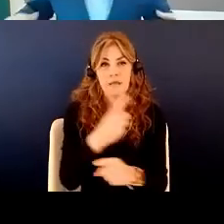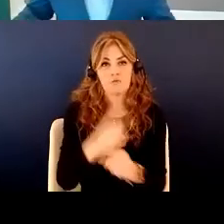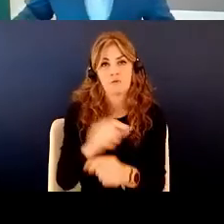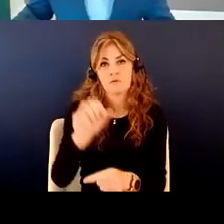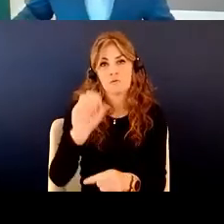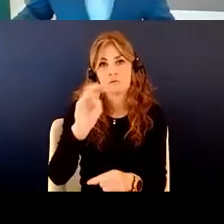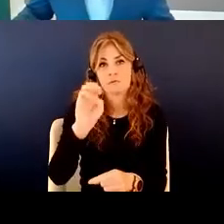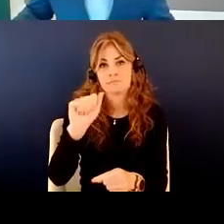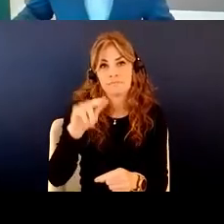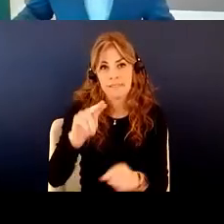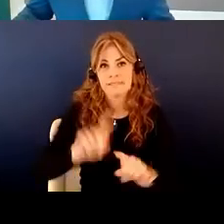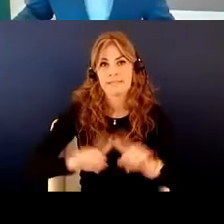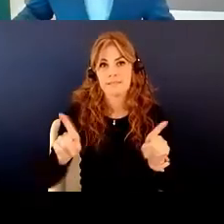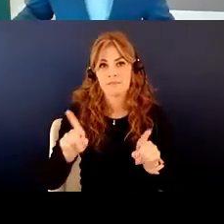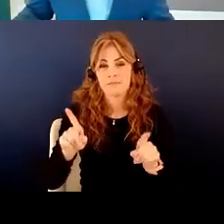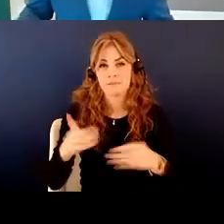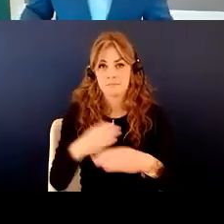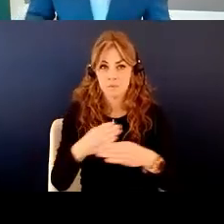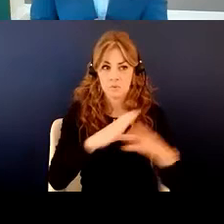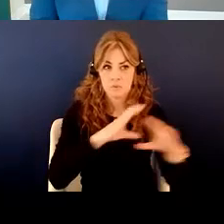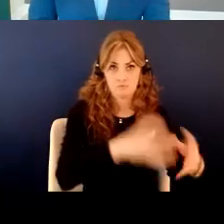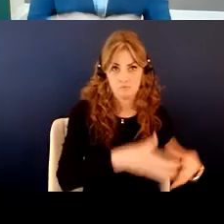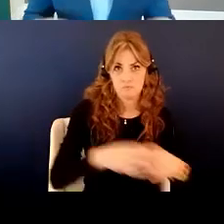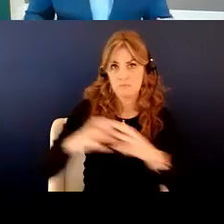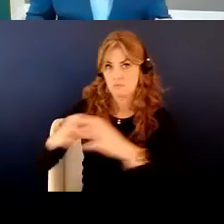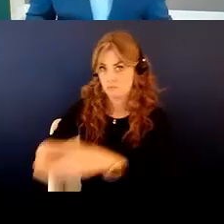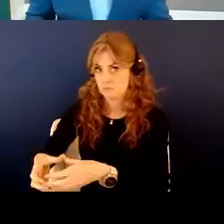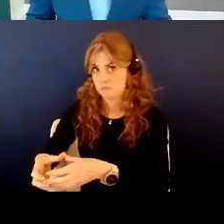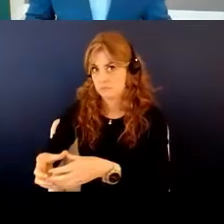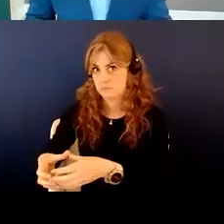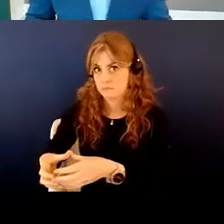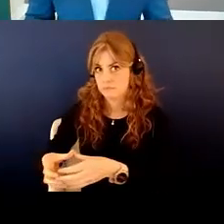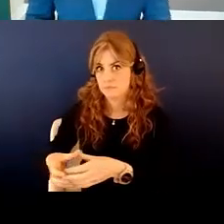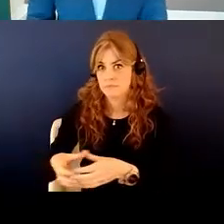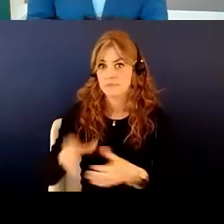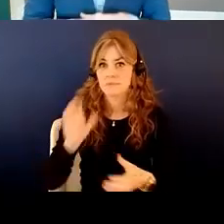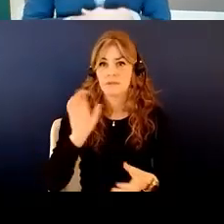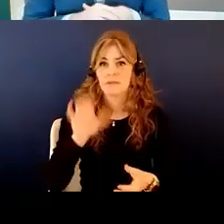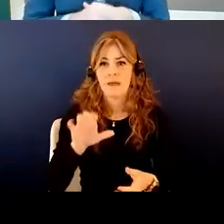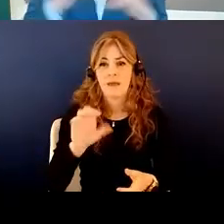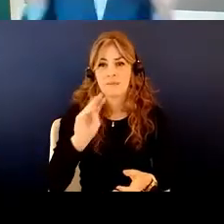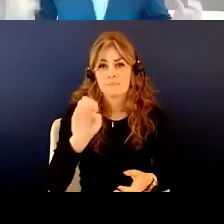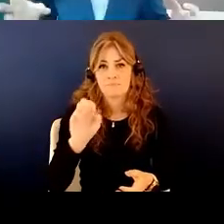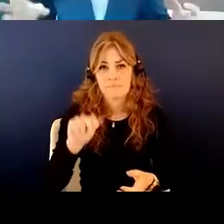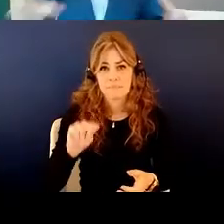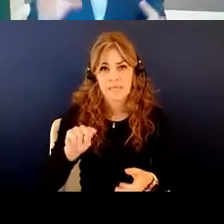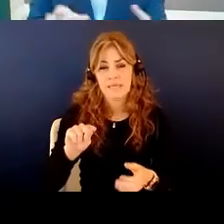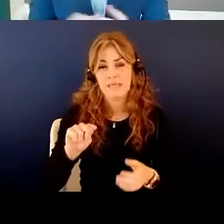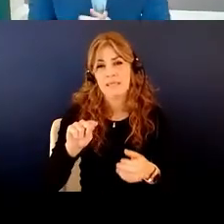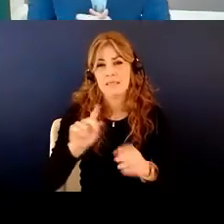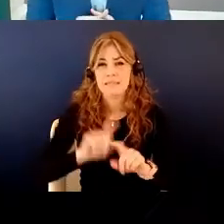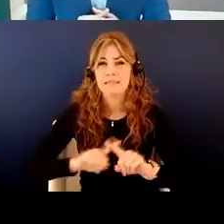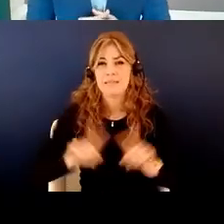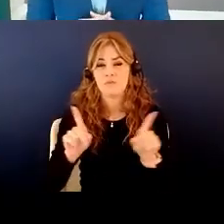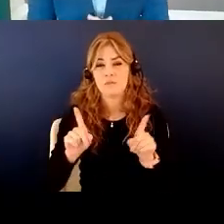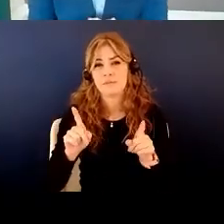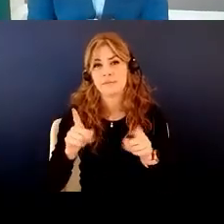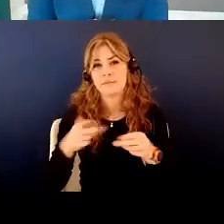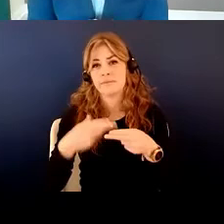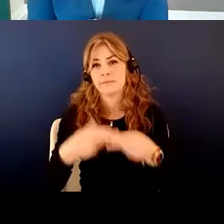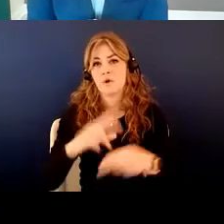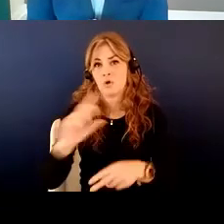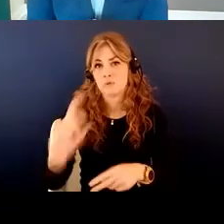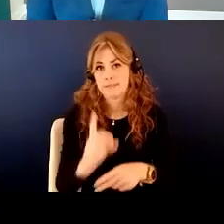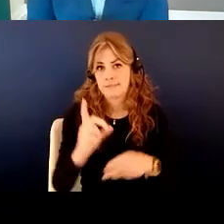between those two groups. And that standardized mean difference is generally referred to as the D